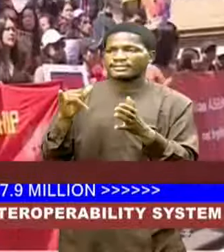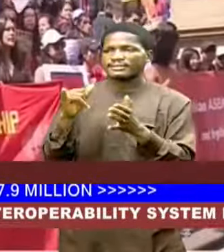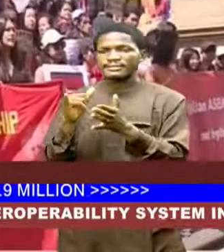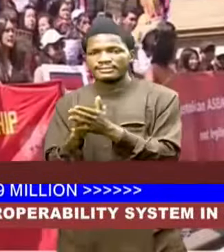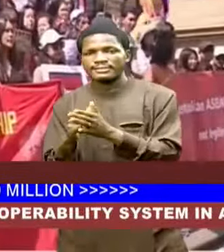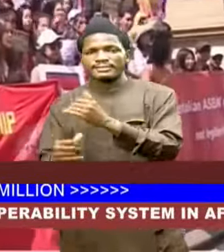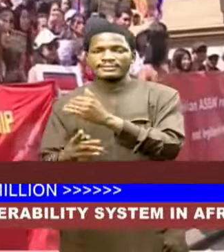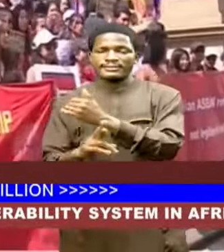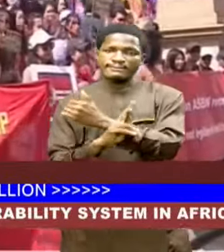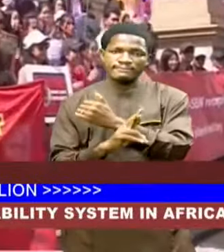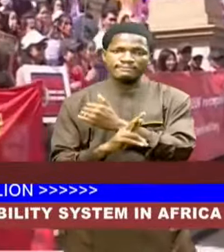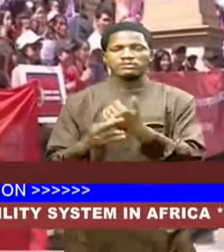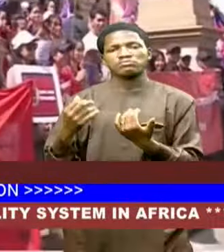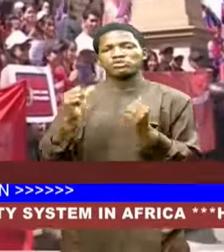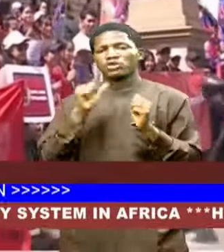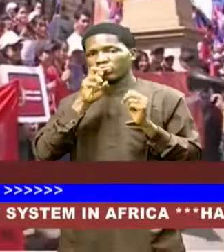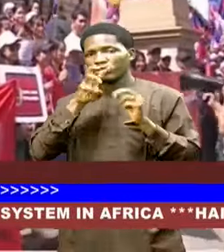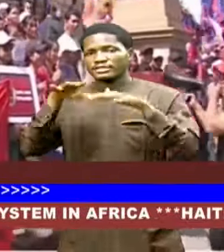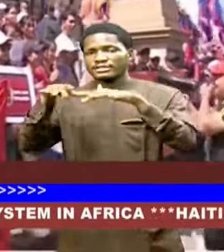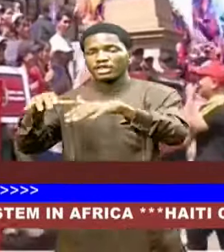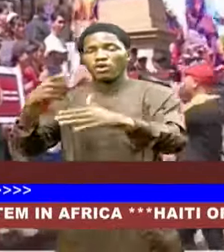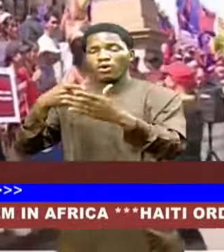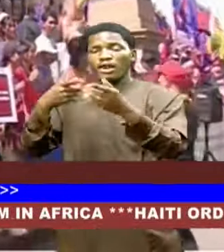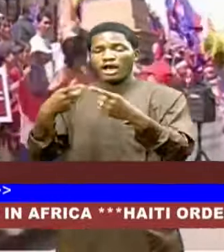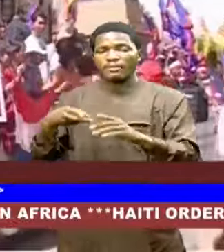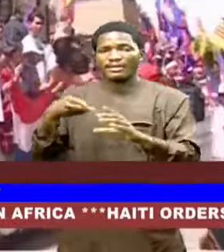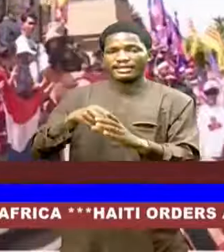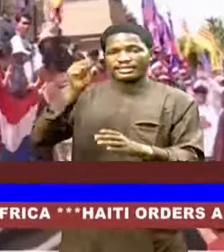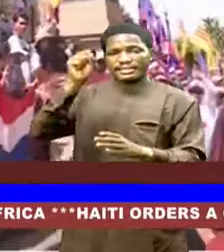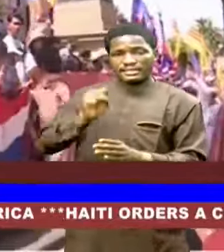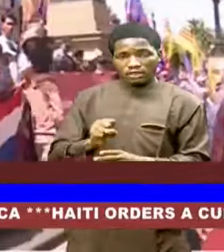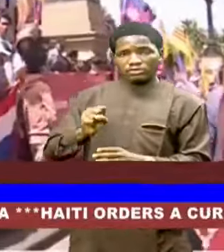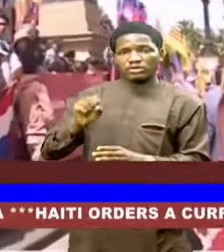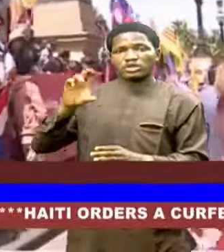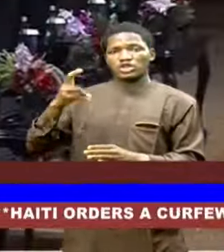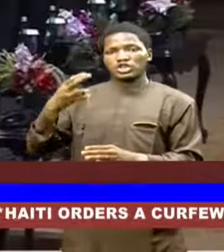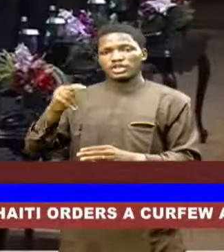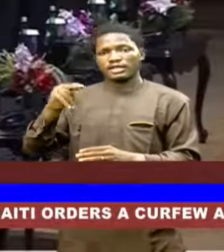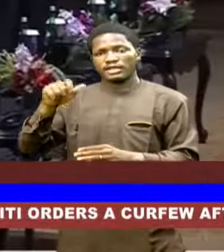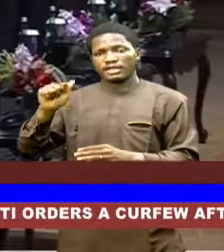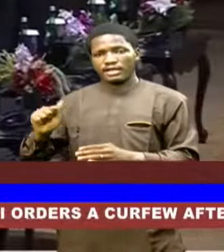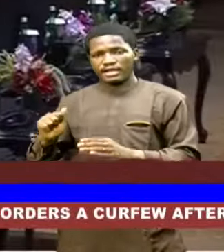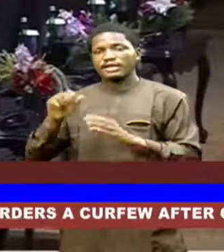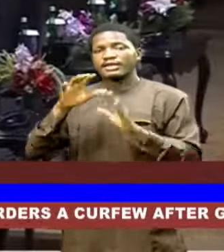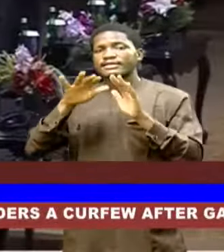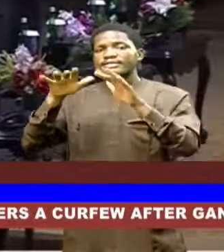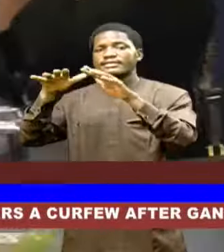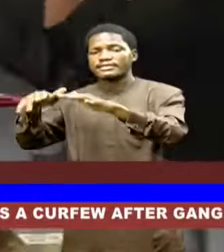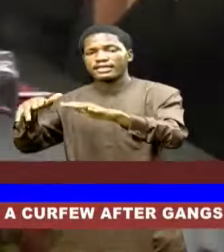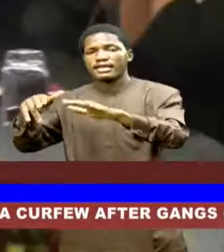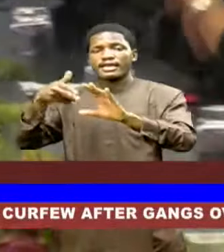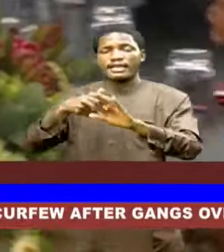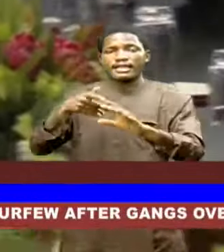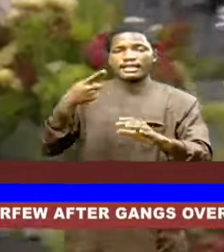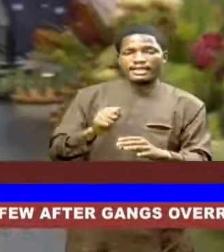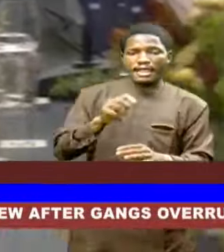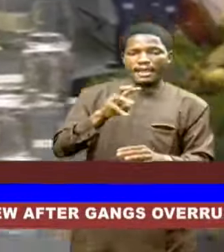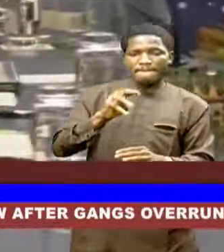what happened in the South China Sea, in the Taiwan Strait, in the Mekong subregion, across